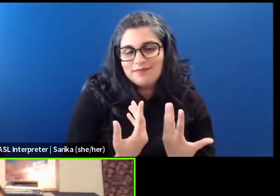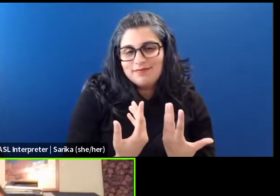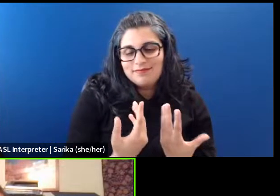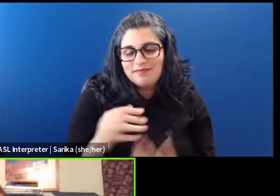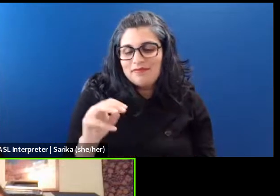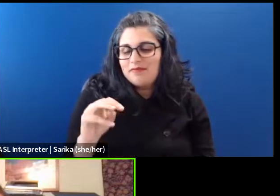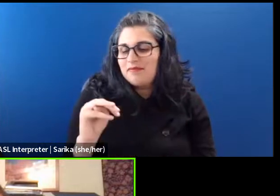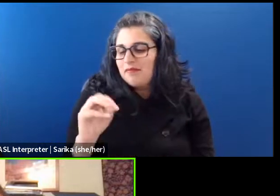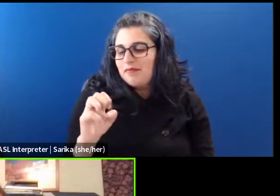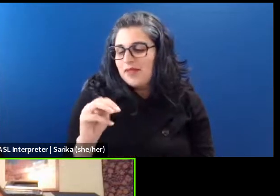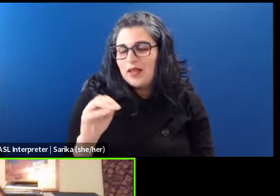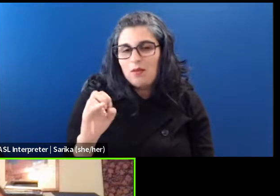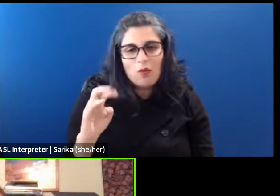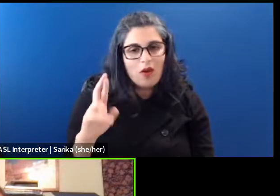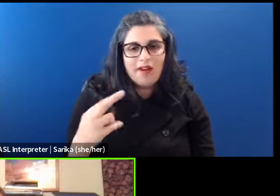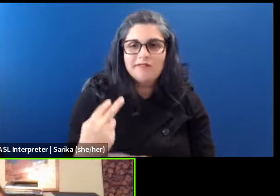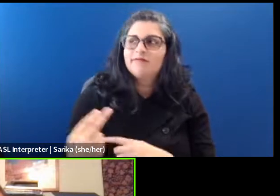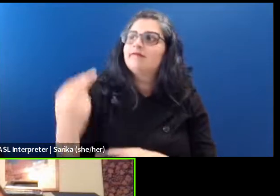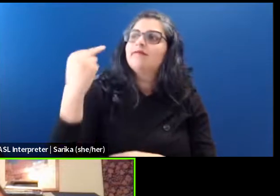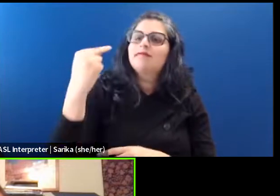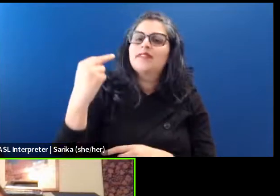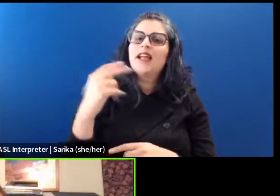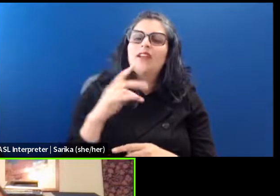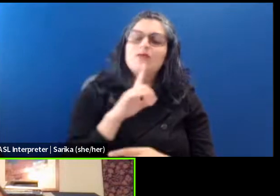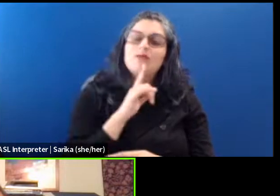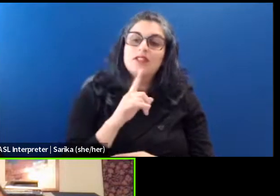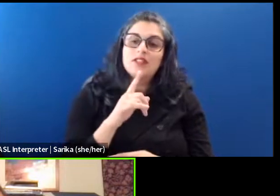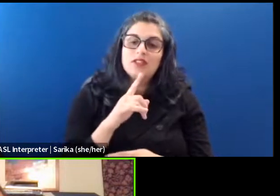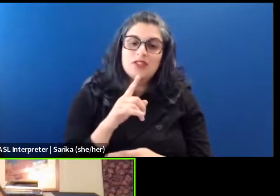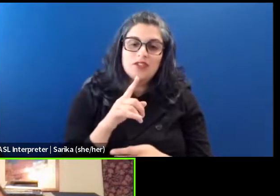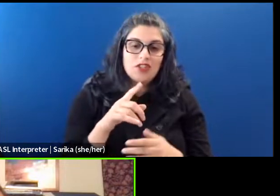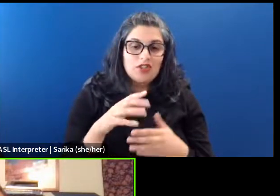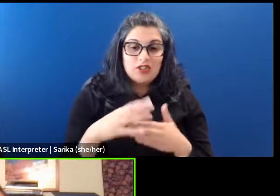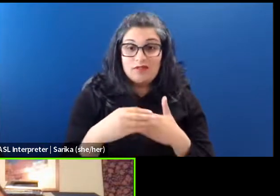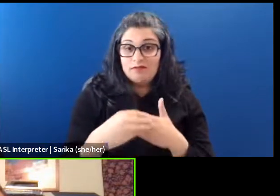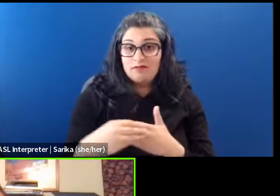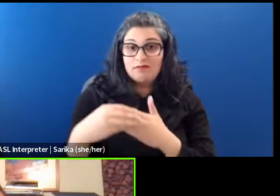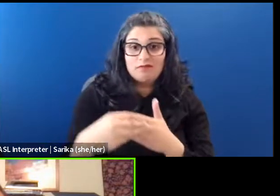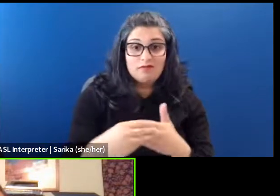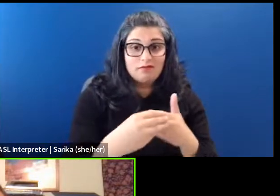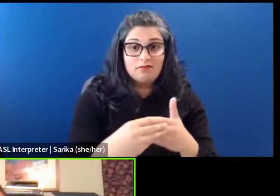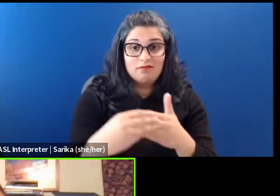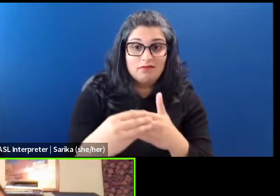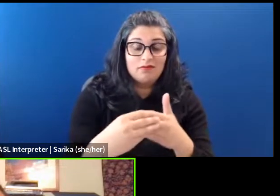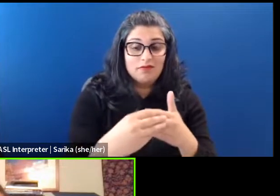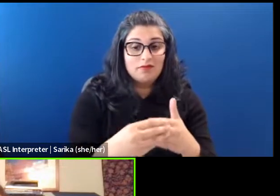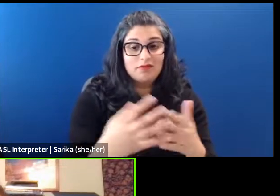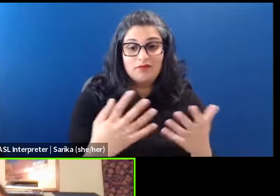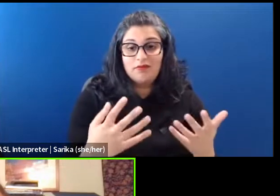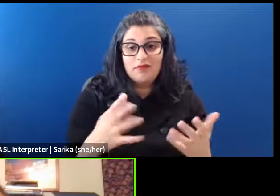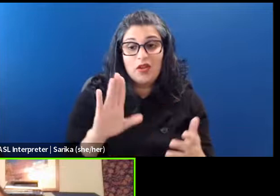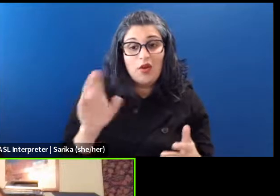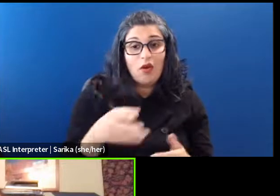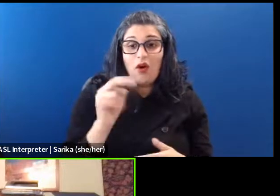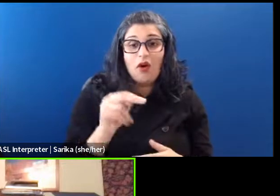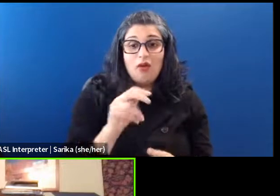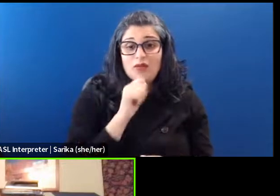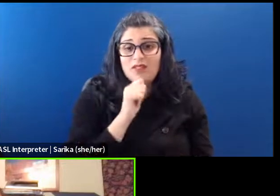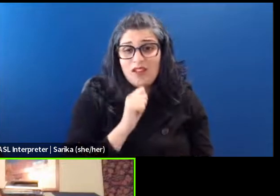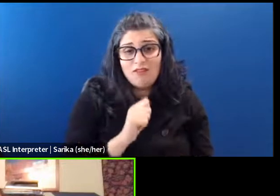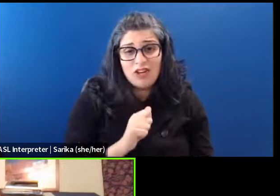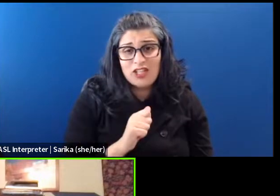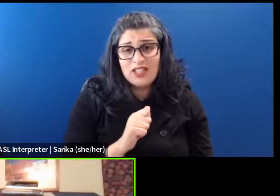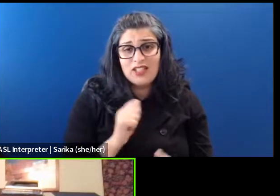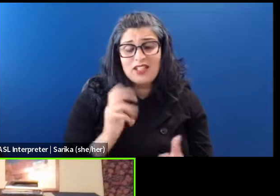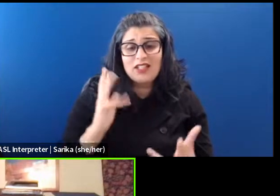memoir, and she basically walks us through her own suffering to get to